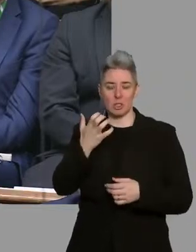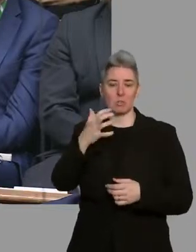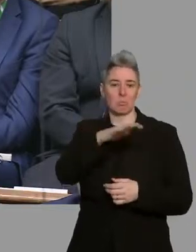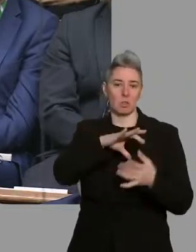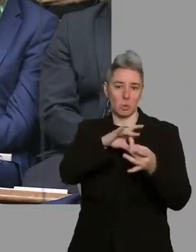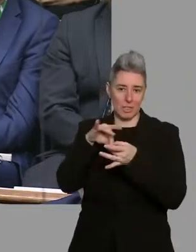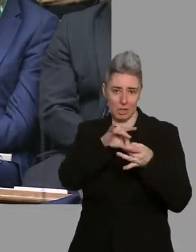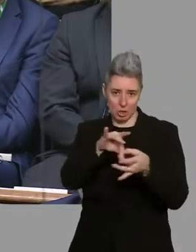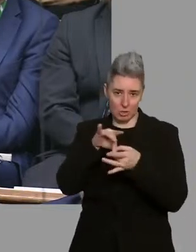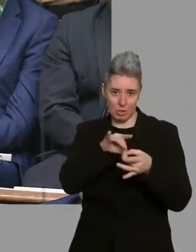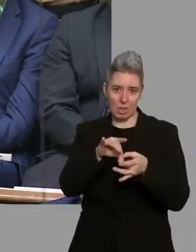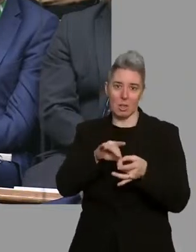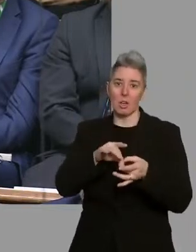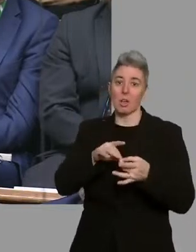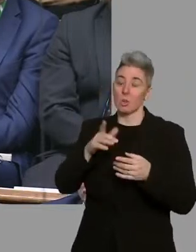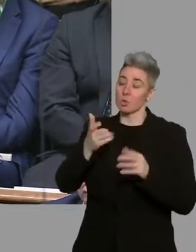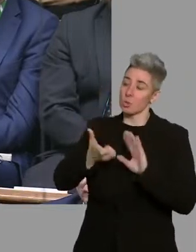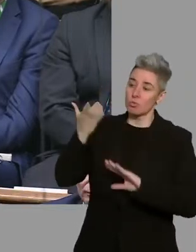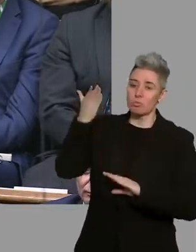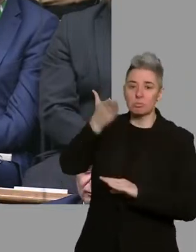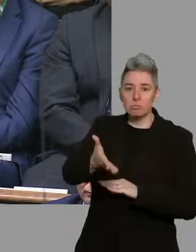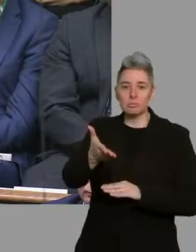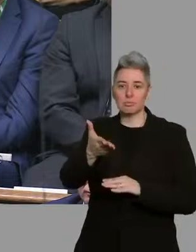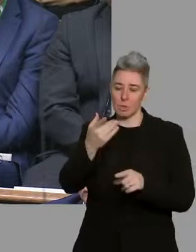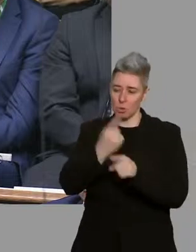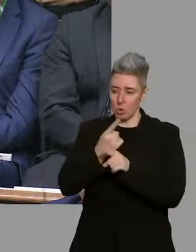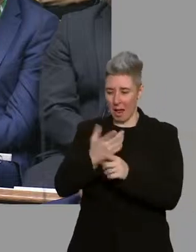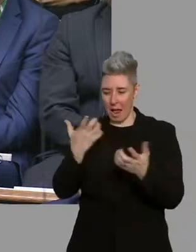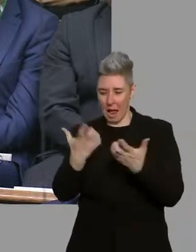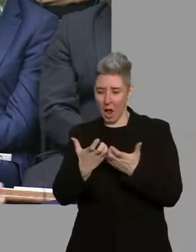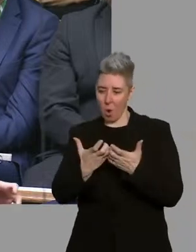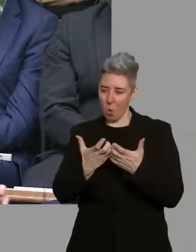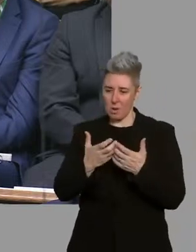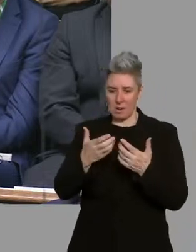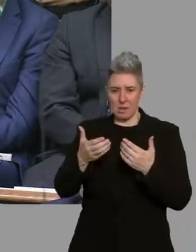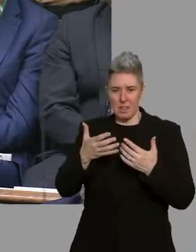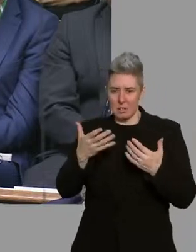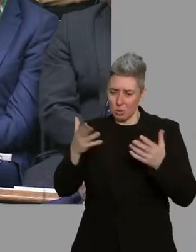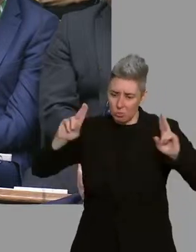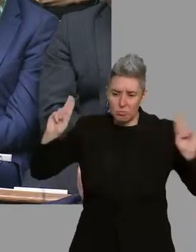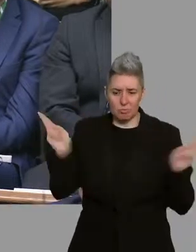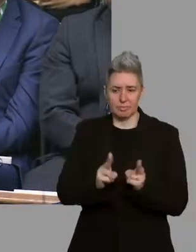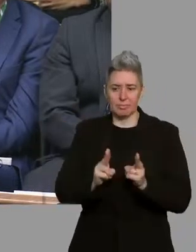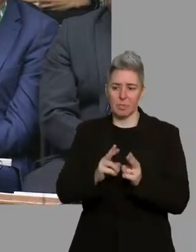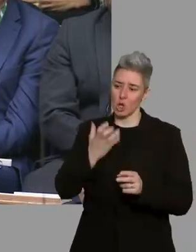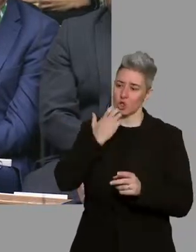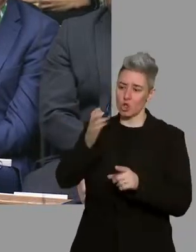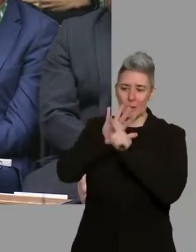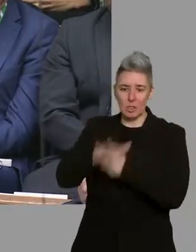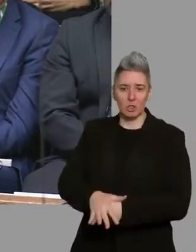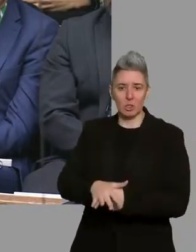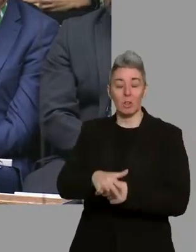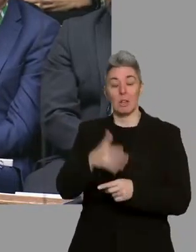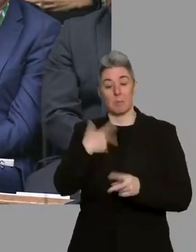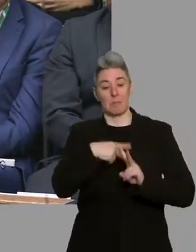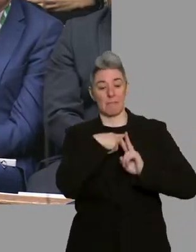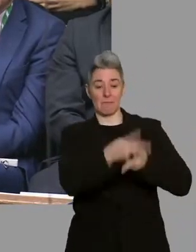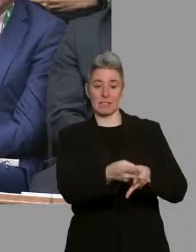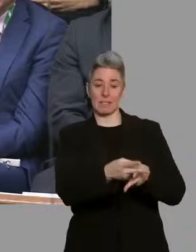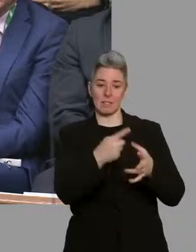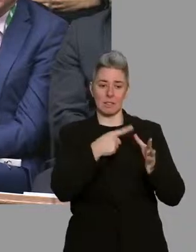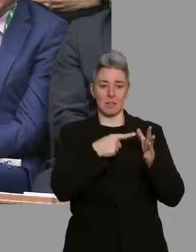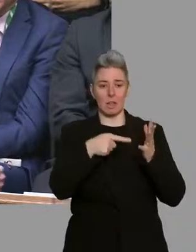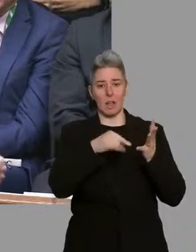across Europe. We also visited Auschwitz and Auschwitz-Birkenau, where we laid wreaths and paid tributes to the many victims of